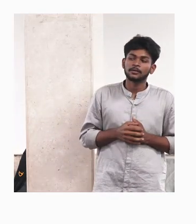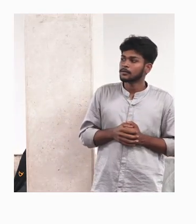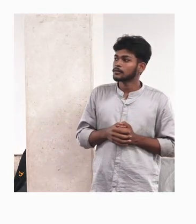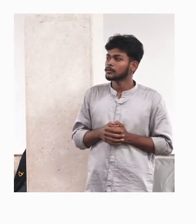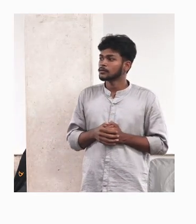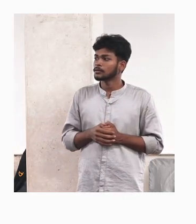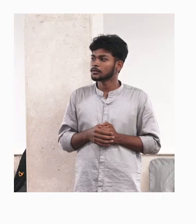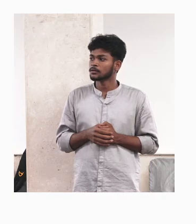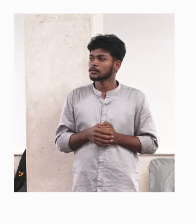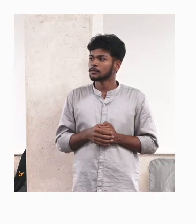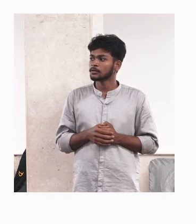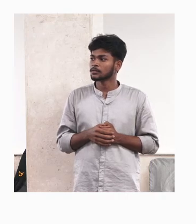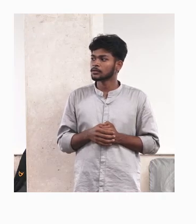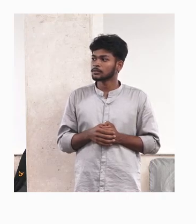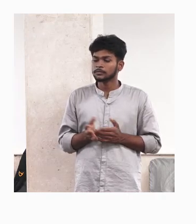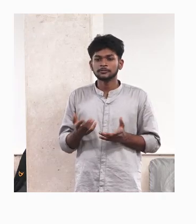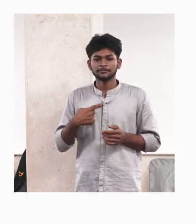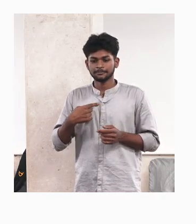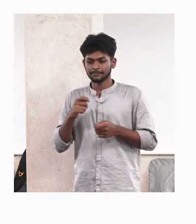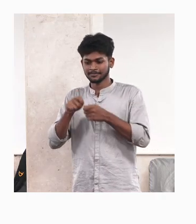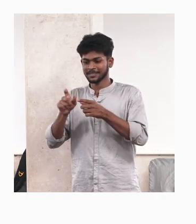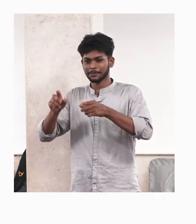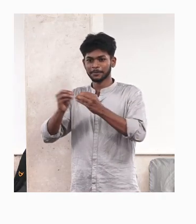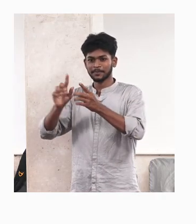was, since I had taken a break from my work, Banyan,